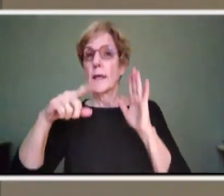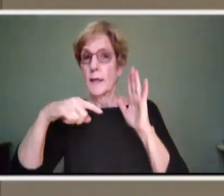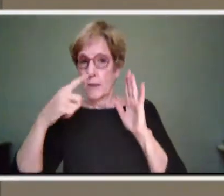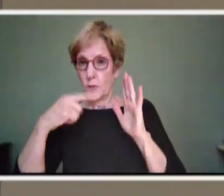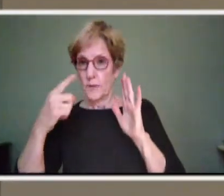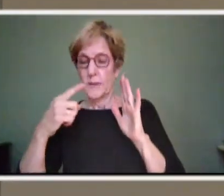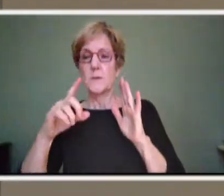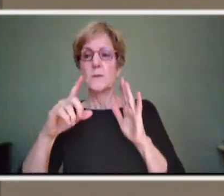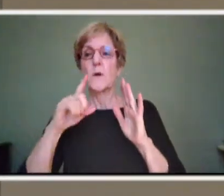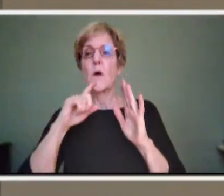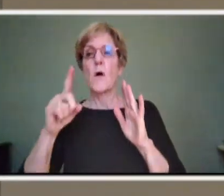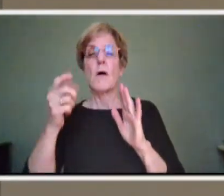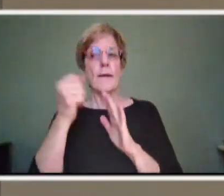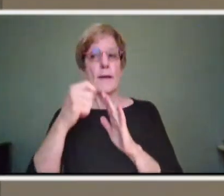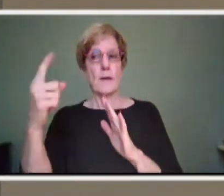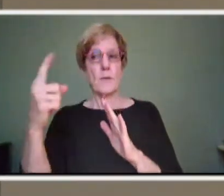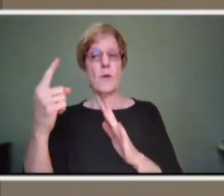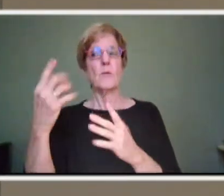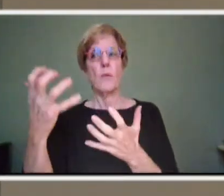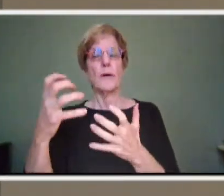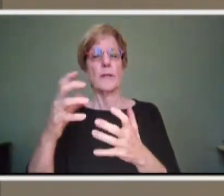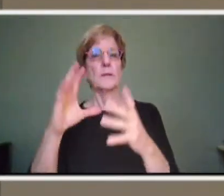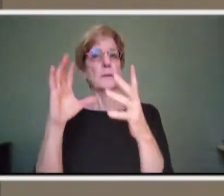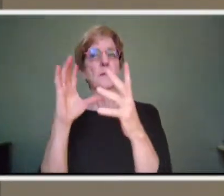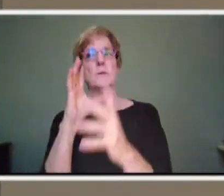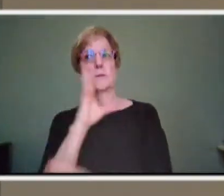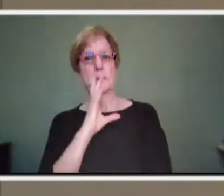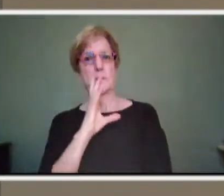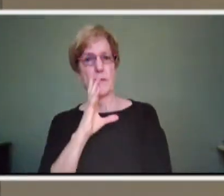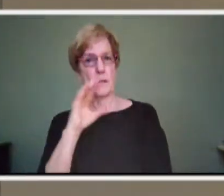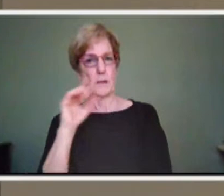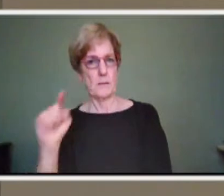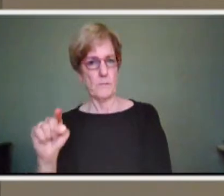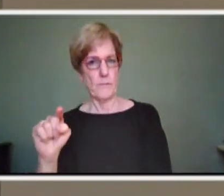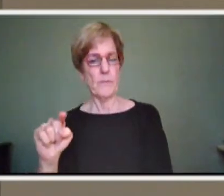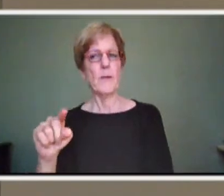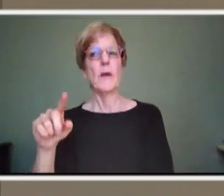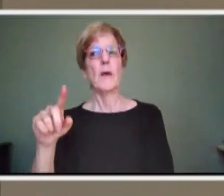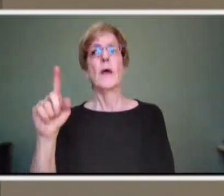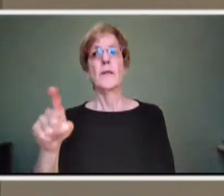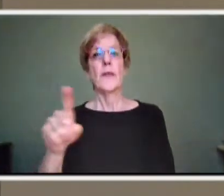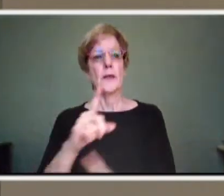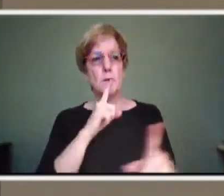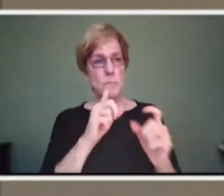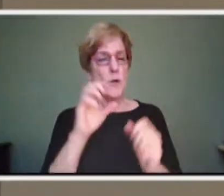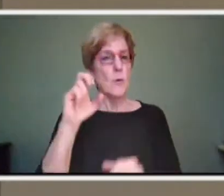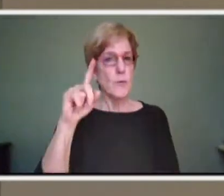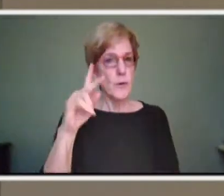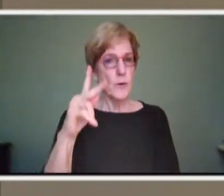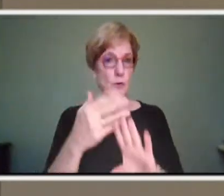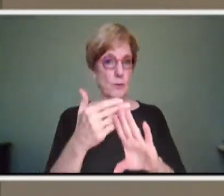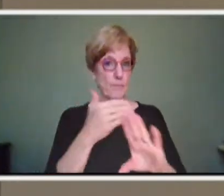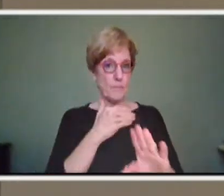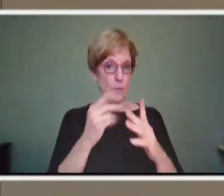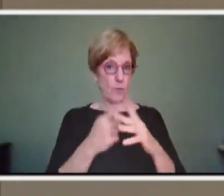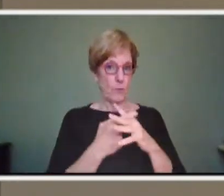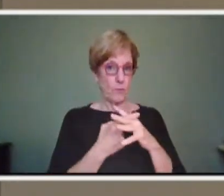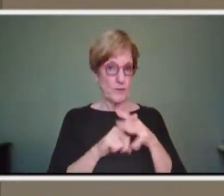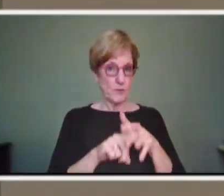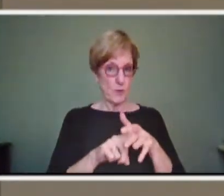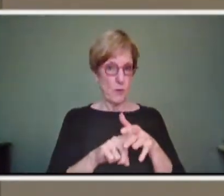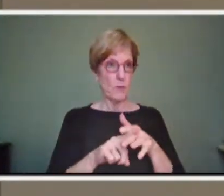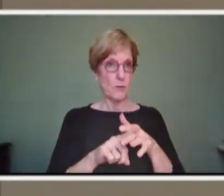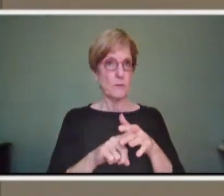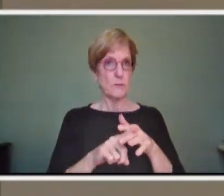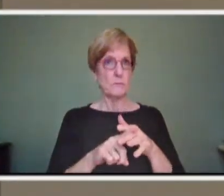consist of anybody wishing to speak. They should see the clerk before the start of the